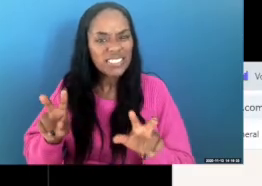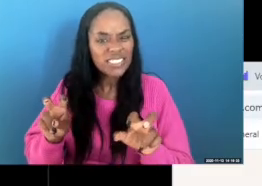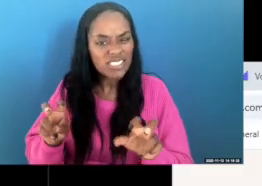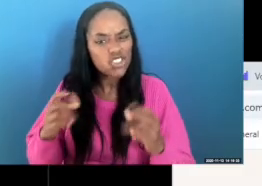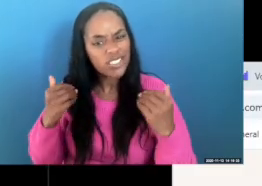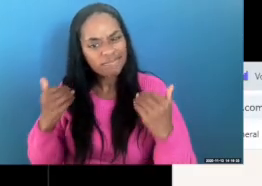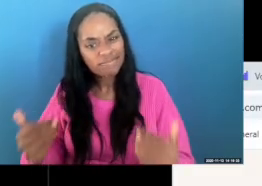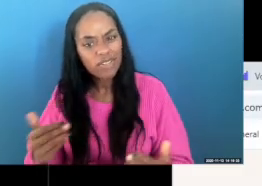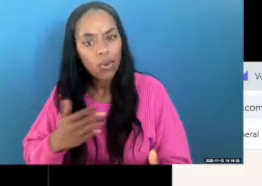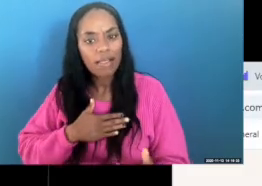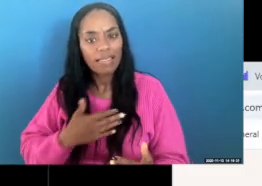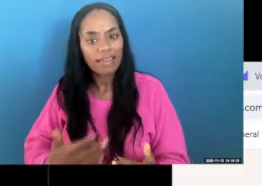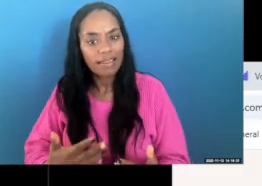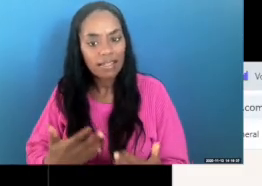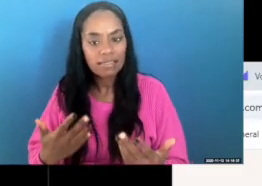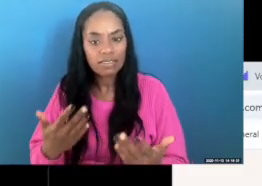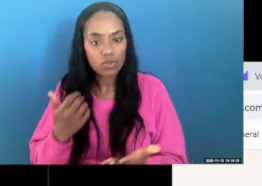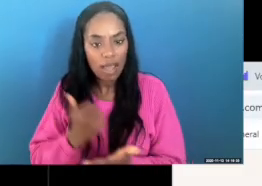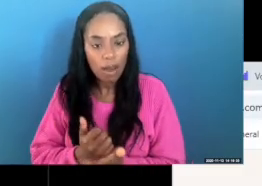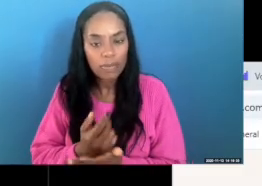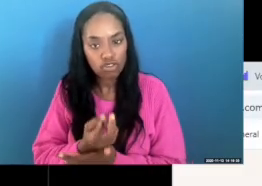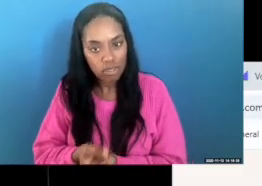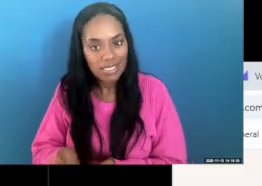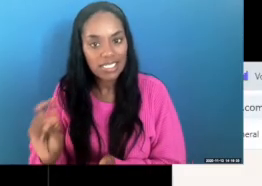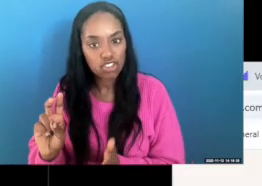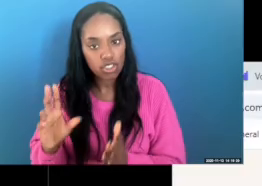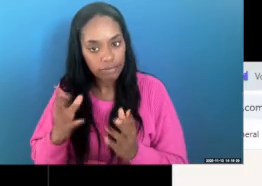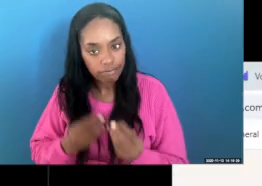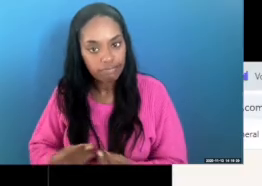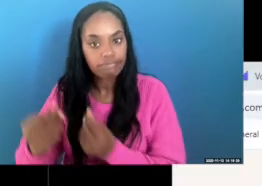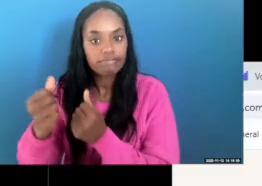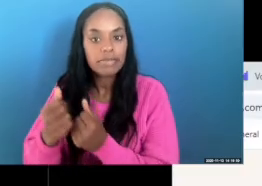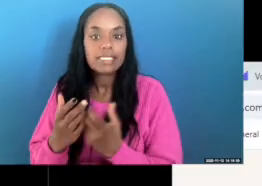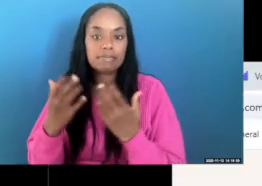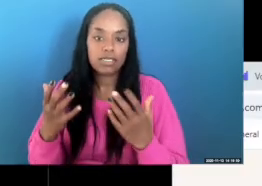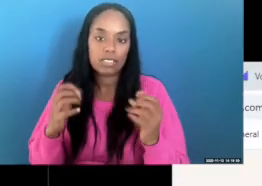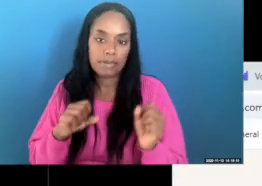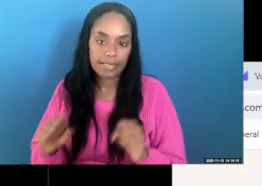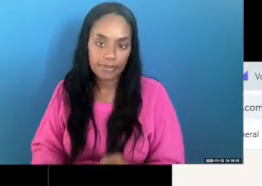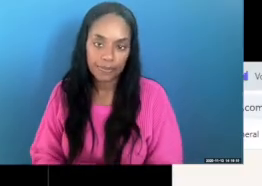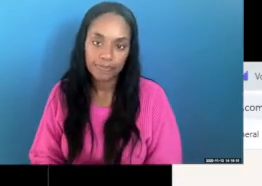really, put their business behind it. I think we can do it, but I would just urge,